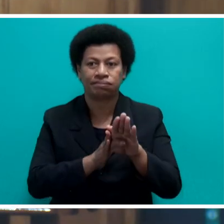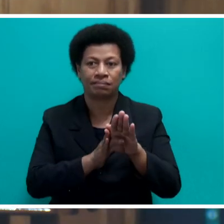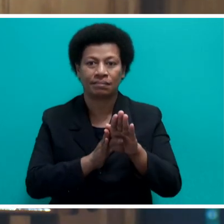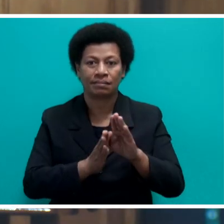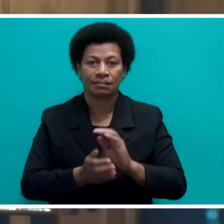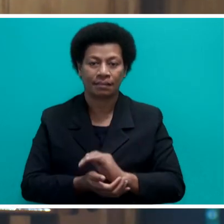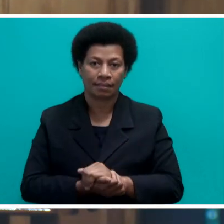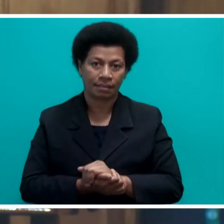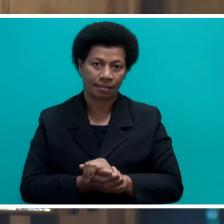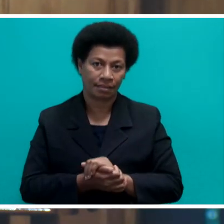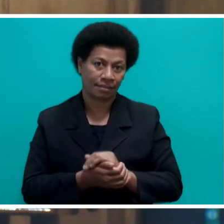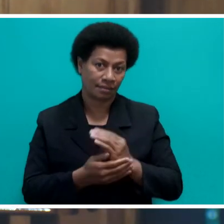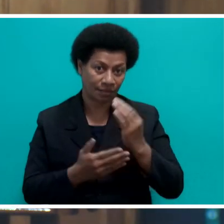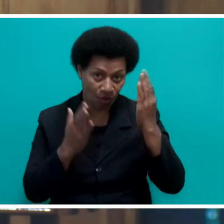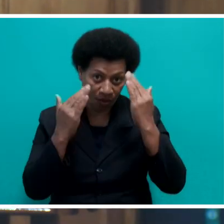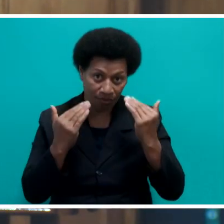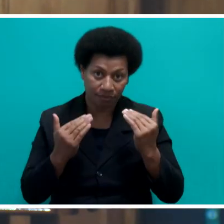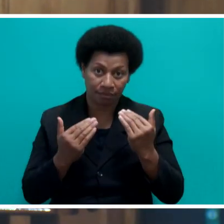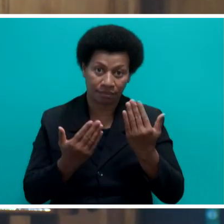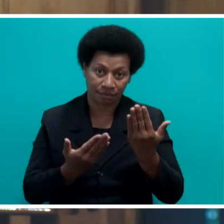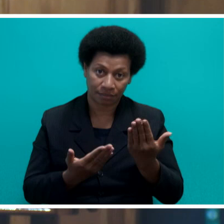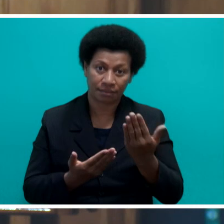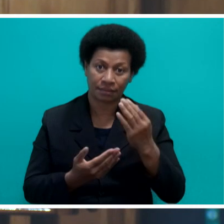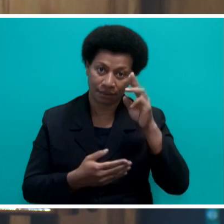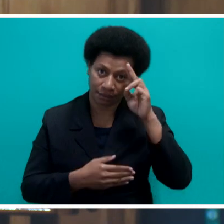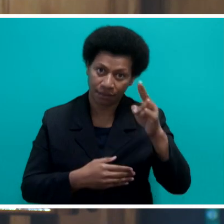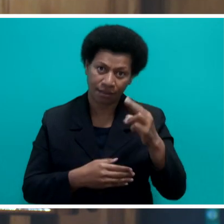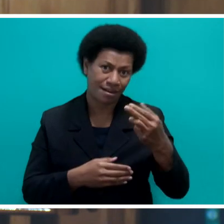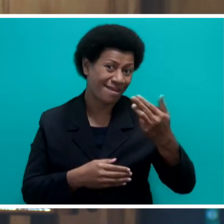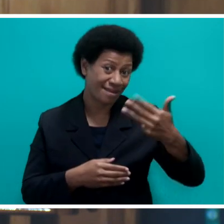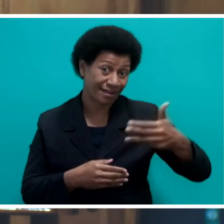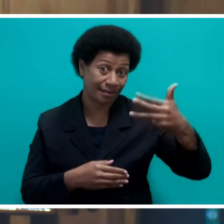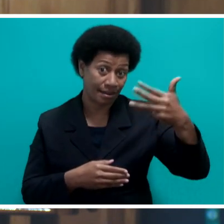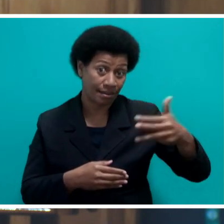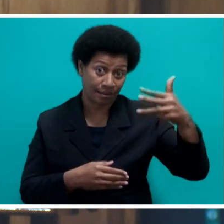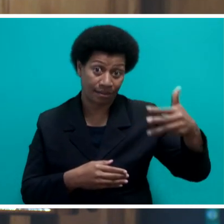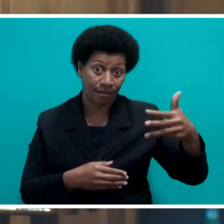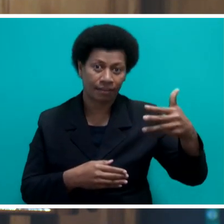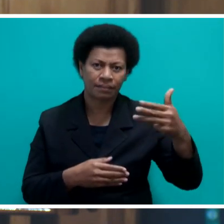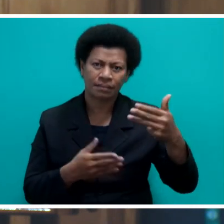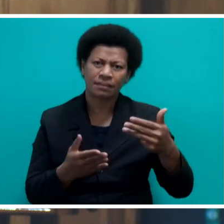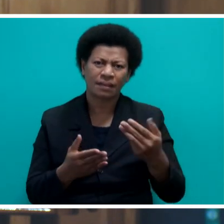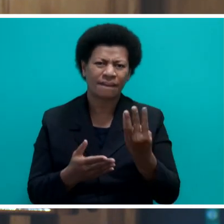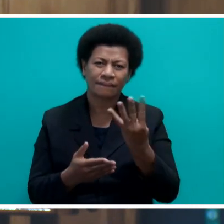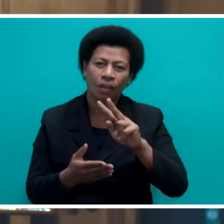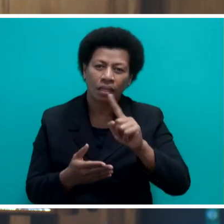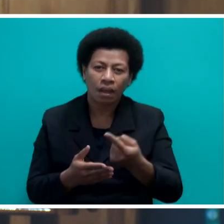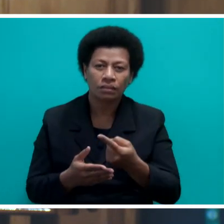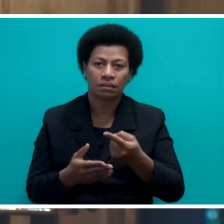Honourable Speaker, sir, since 1999, GDN has supported over 4,000 development research